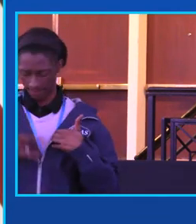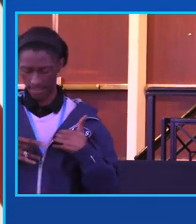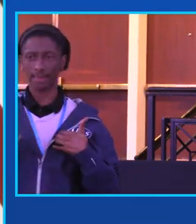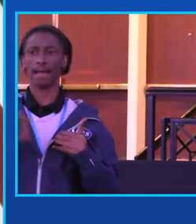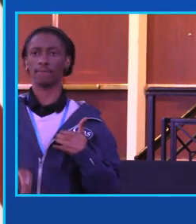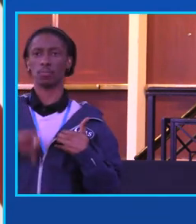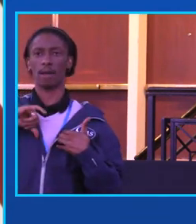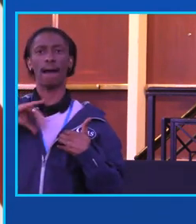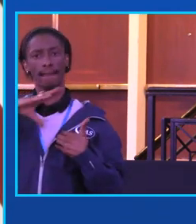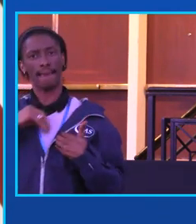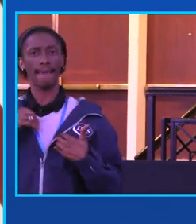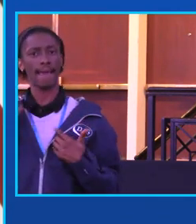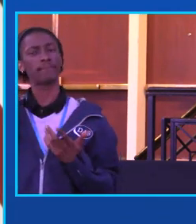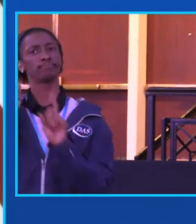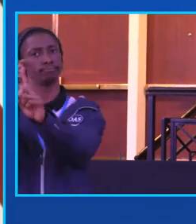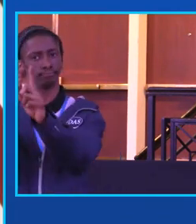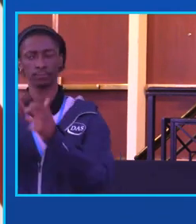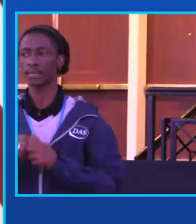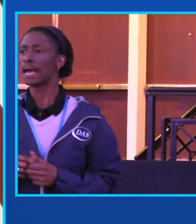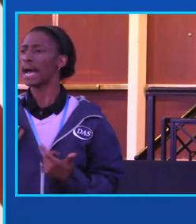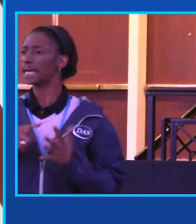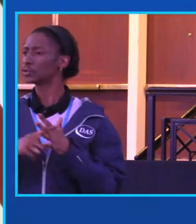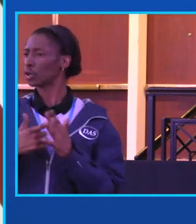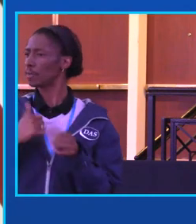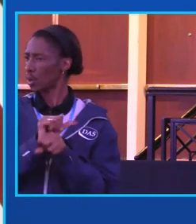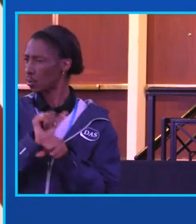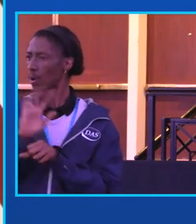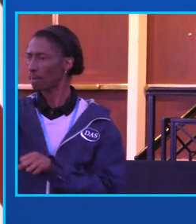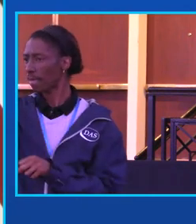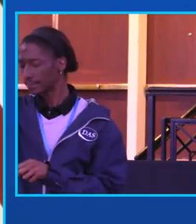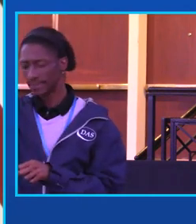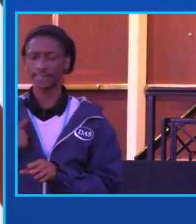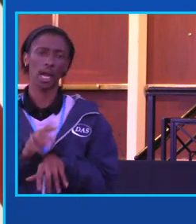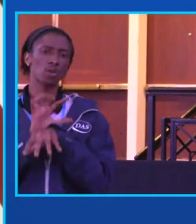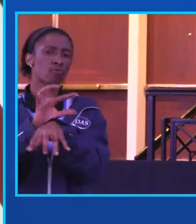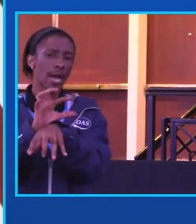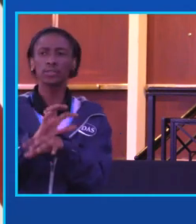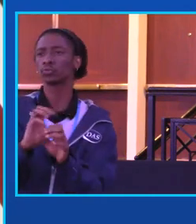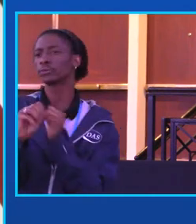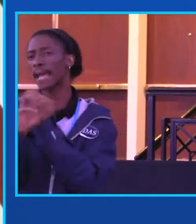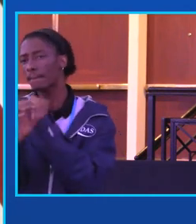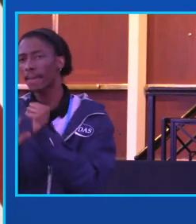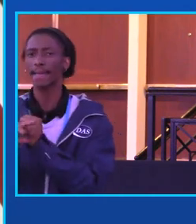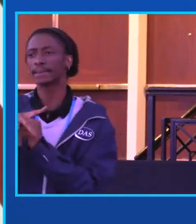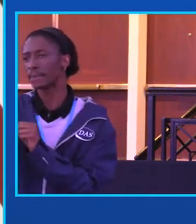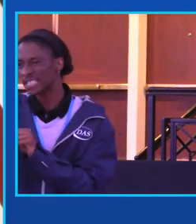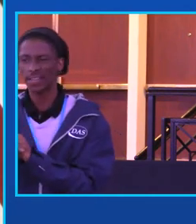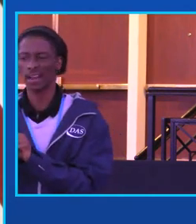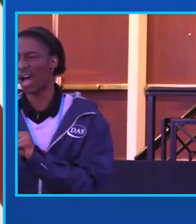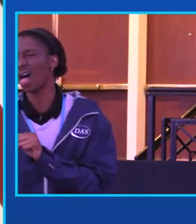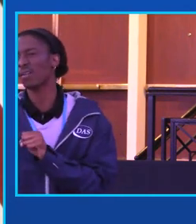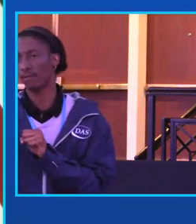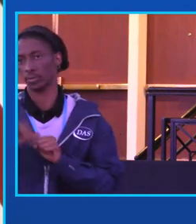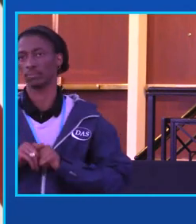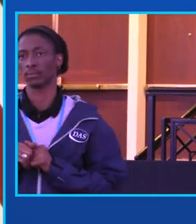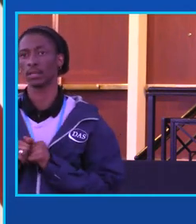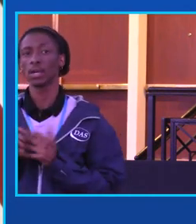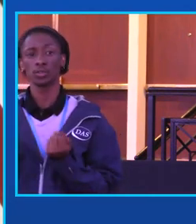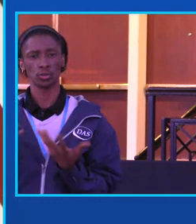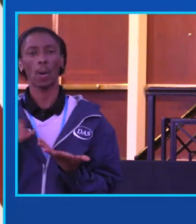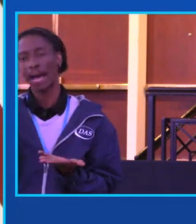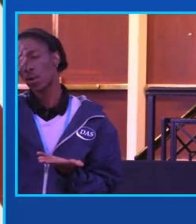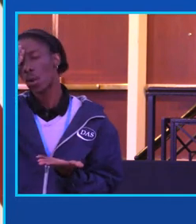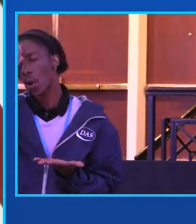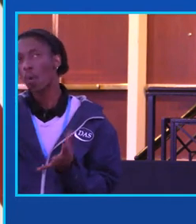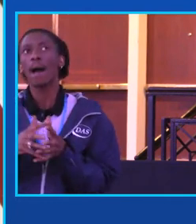of purpose. I started my work in politics on grassroots campaigns in Scranton and across Pennsylvania. So I know